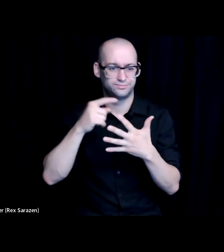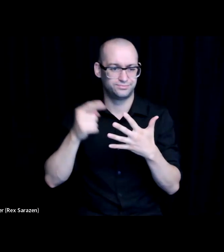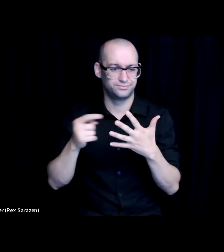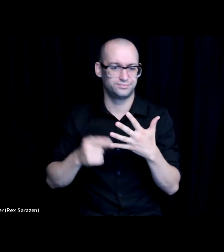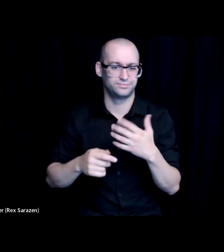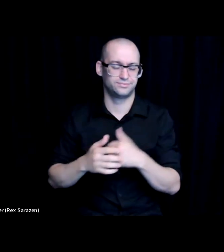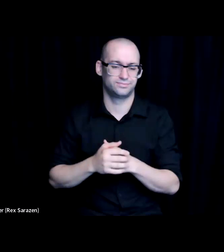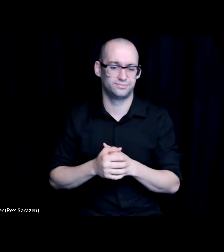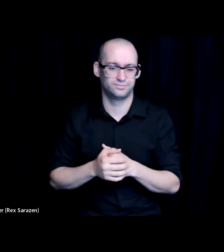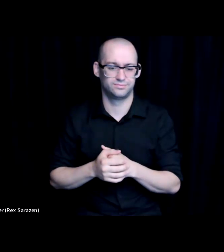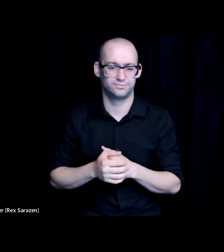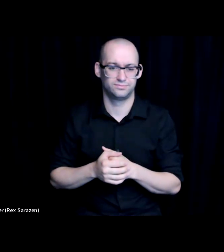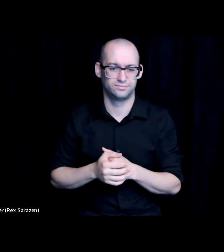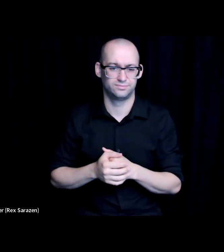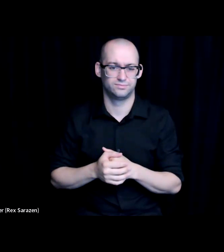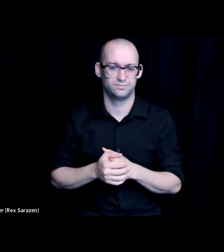little bit